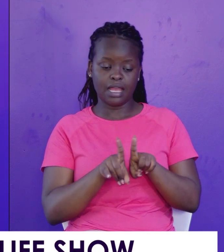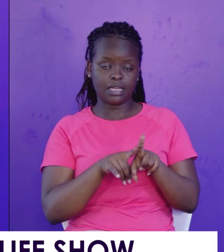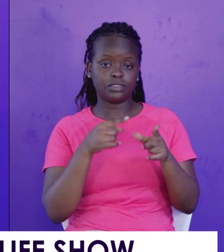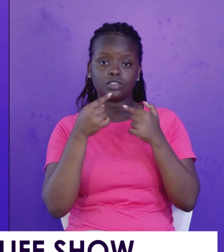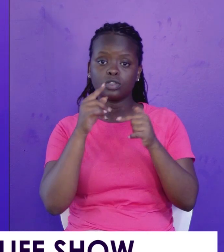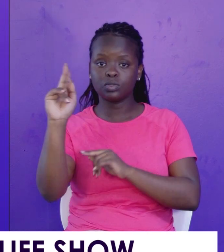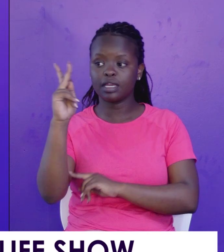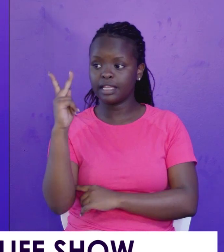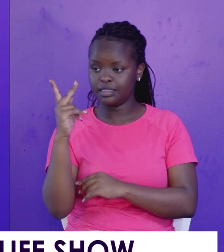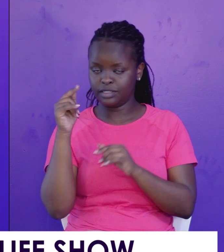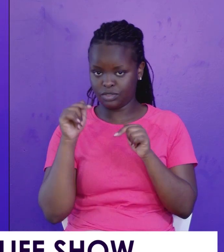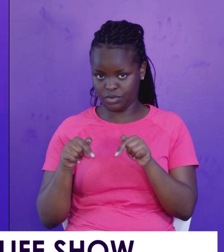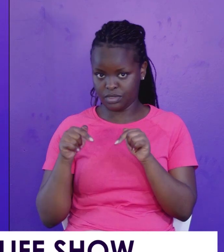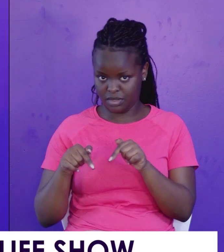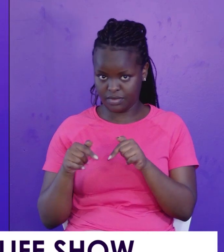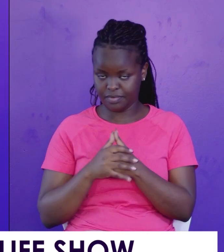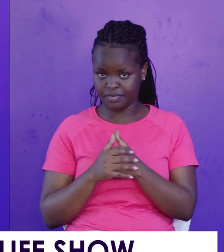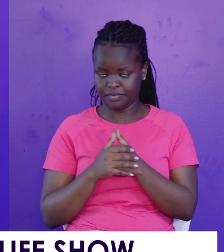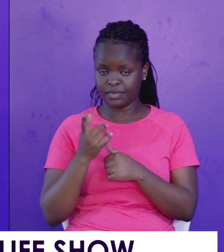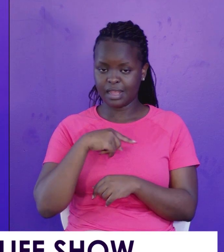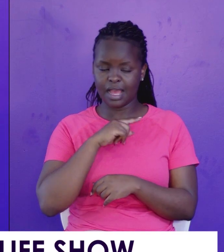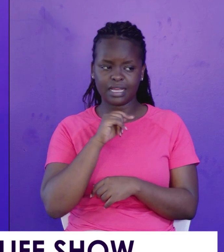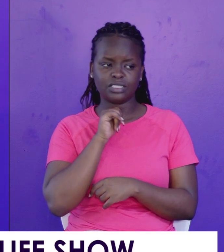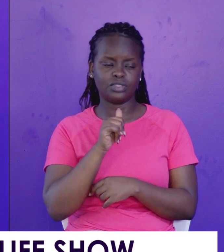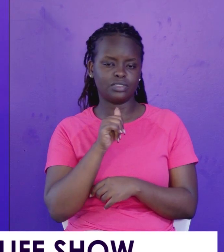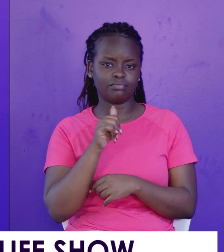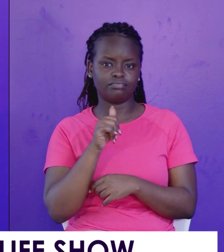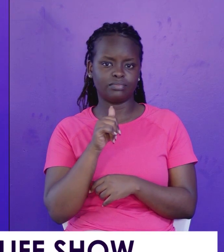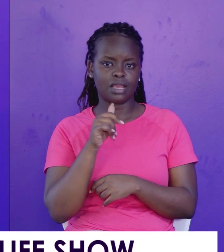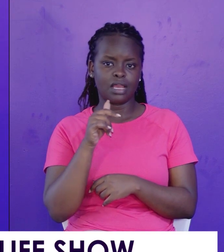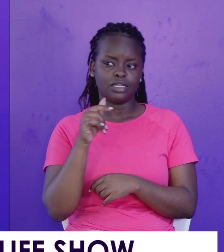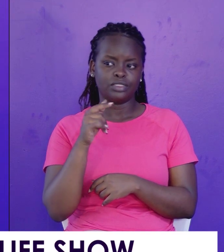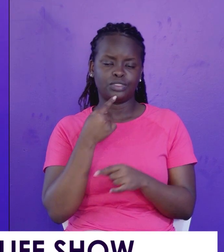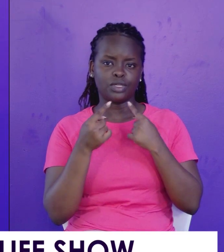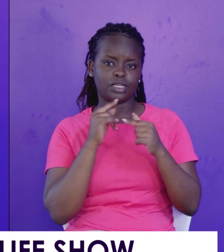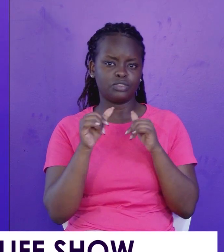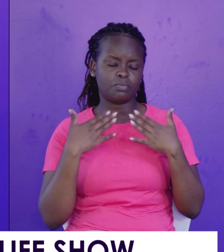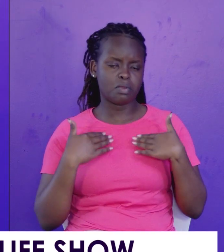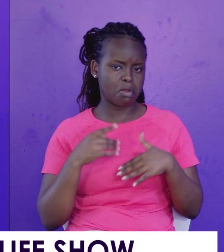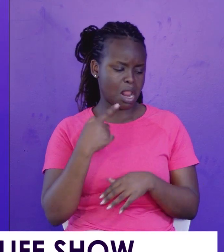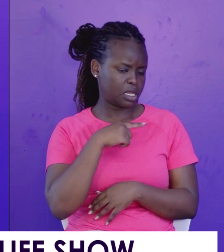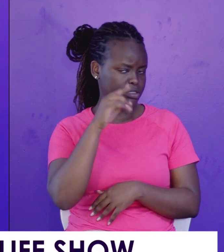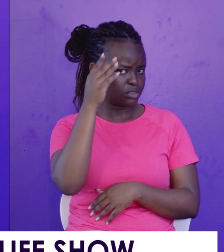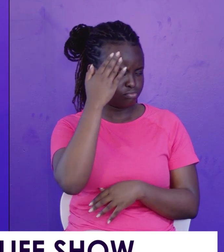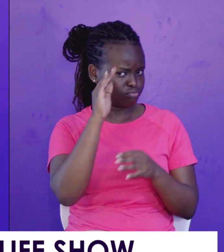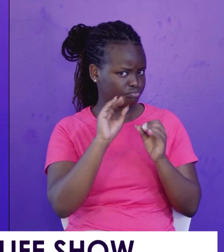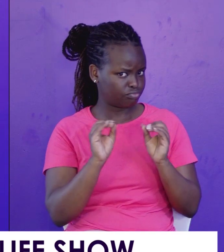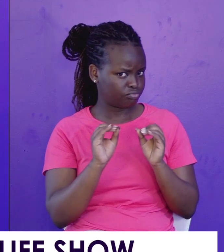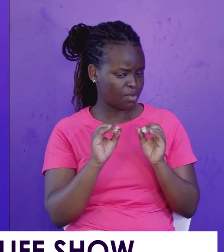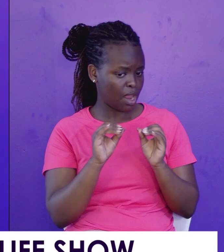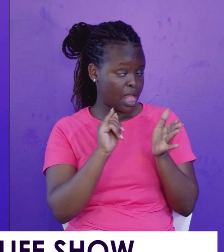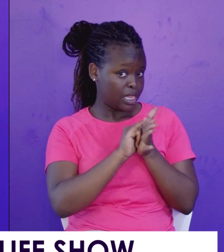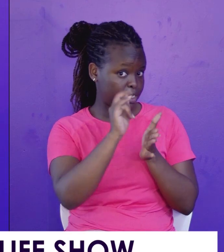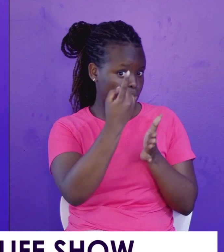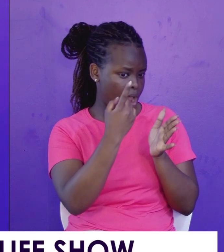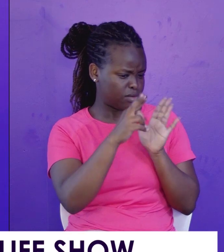Kenyans today, we are not talking to strangers. That explains one rule of communication, don't you think?